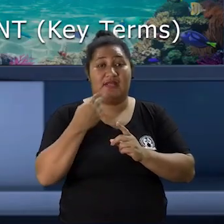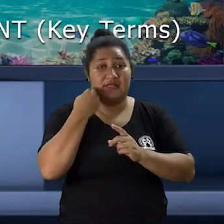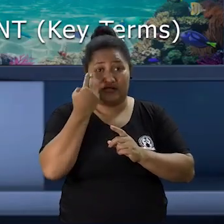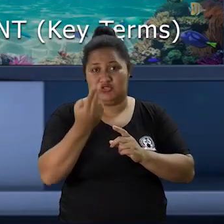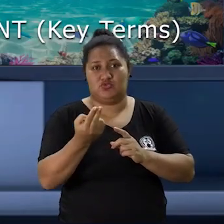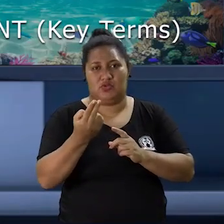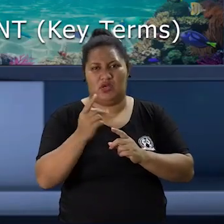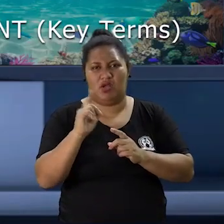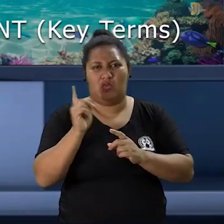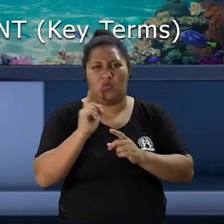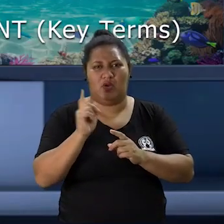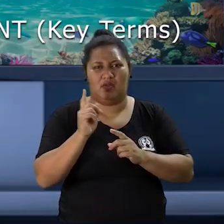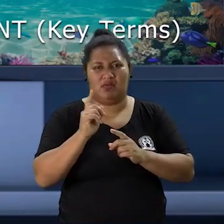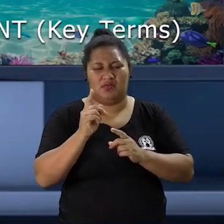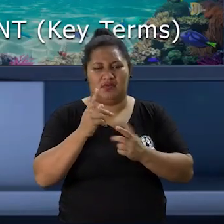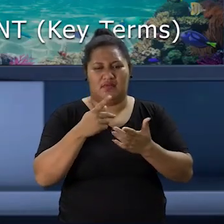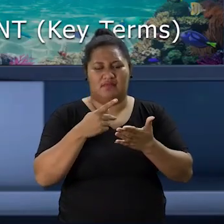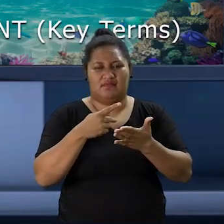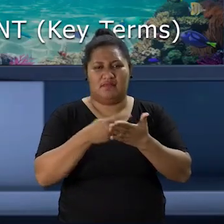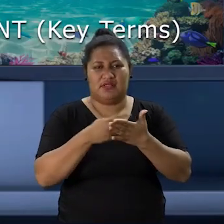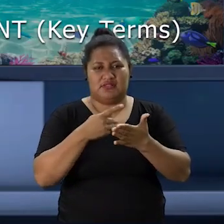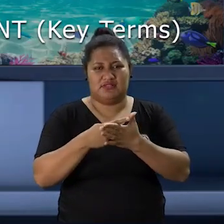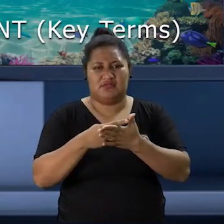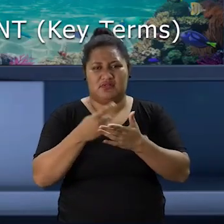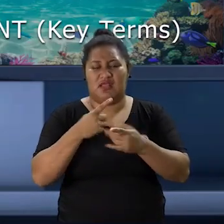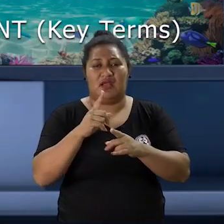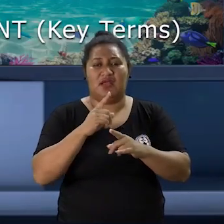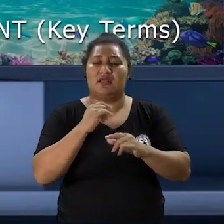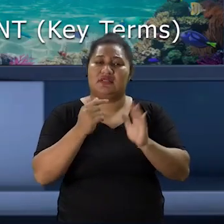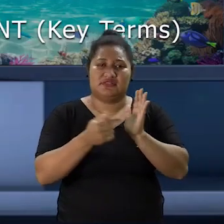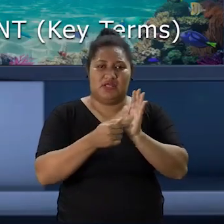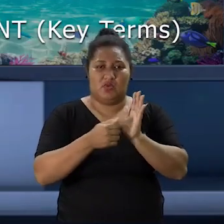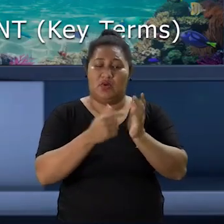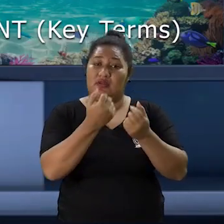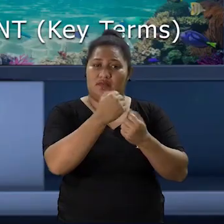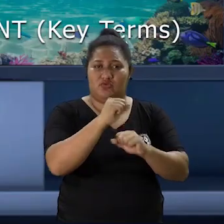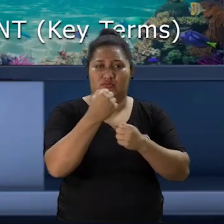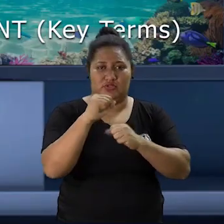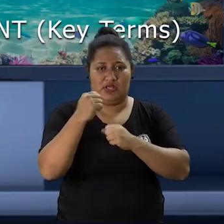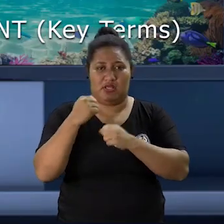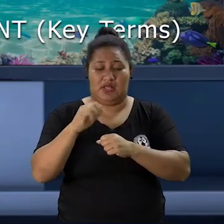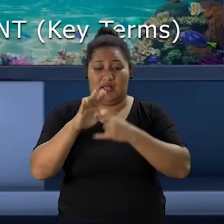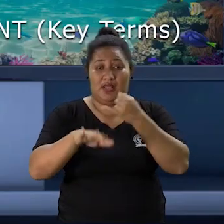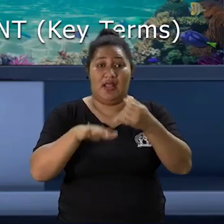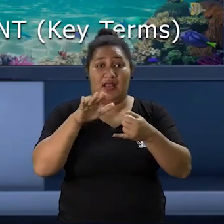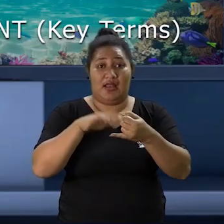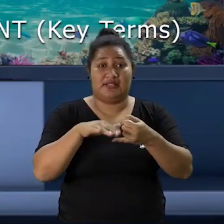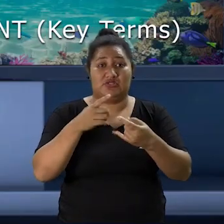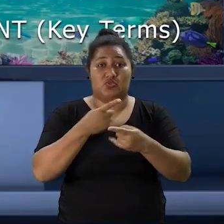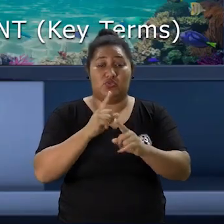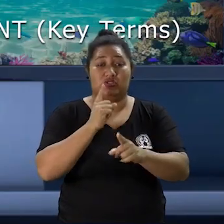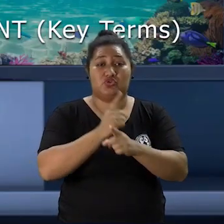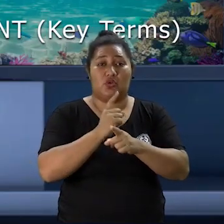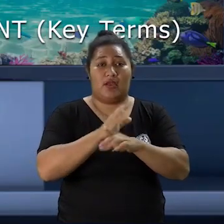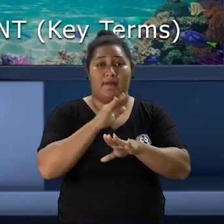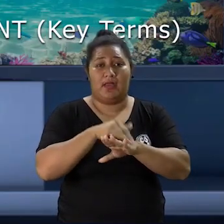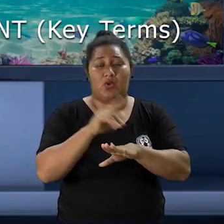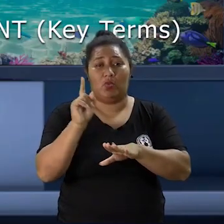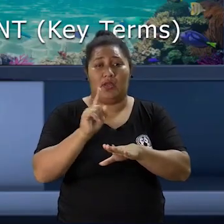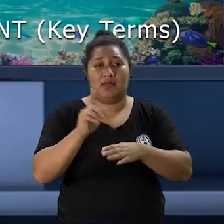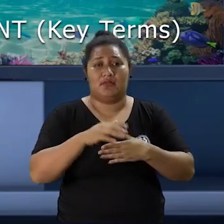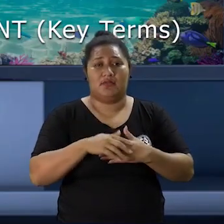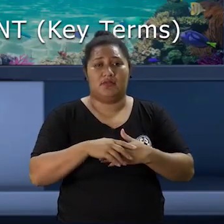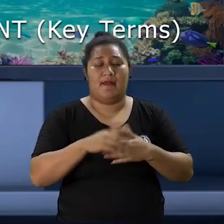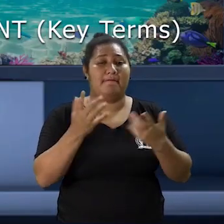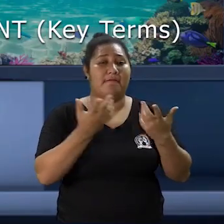A o afo I ona wāenga, e tā ua ailo tātou puipuia. And lastly, we talked about the